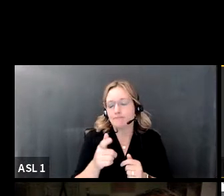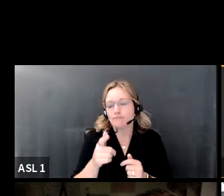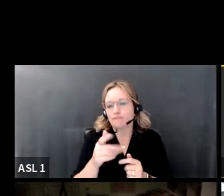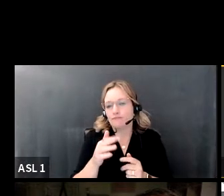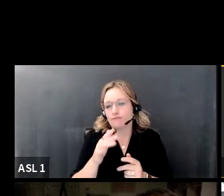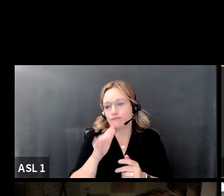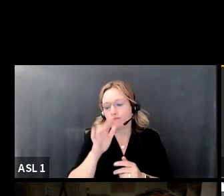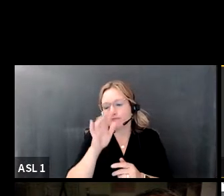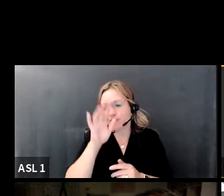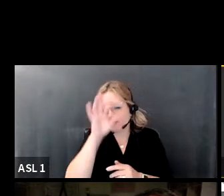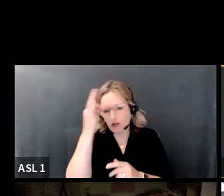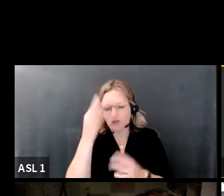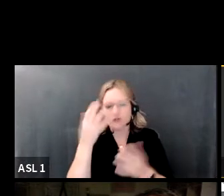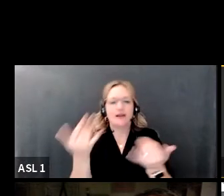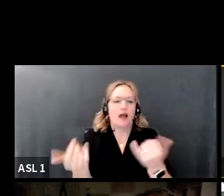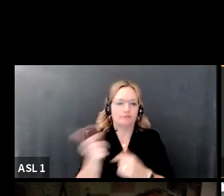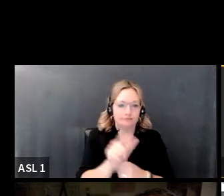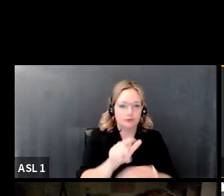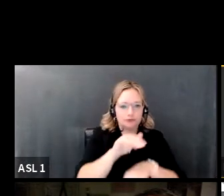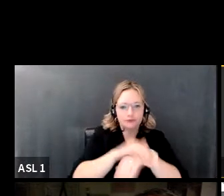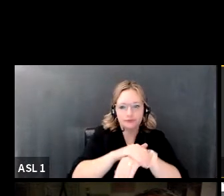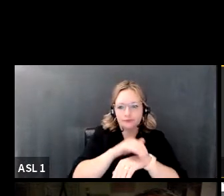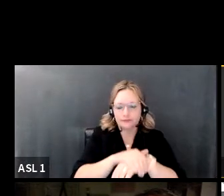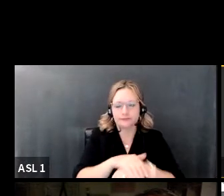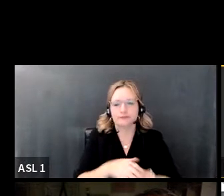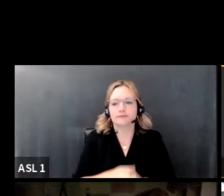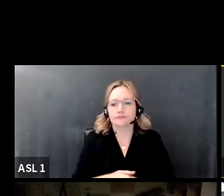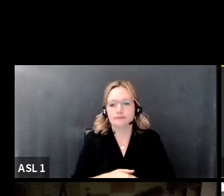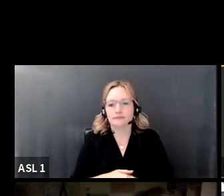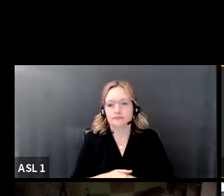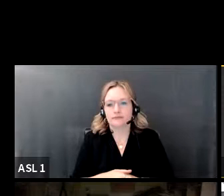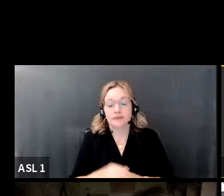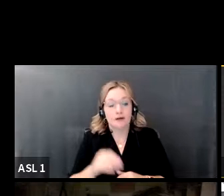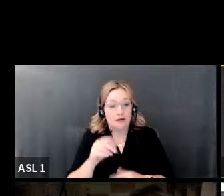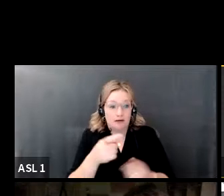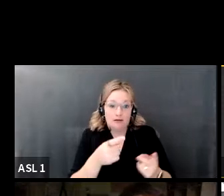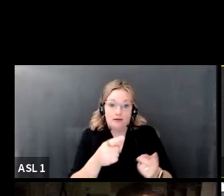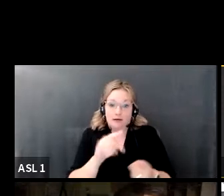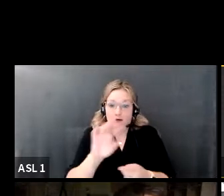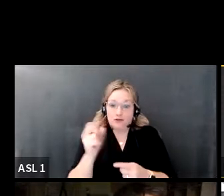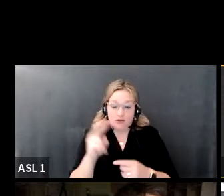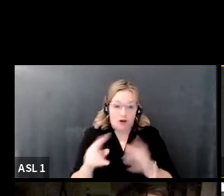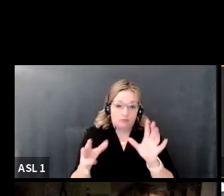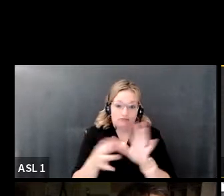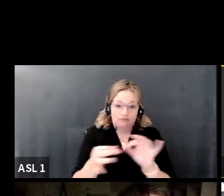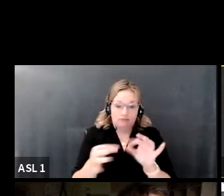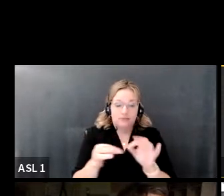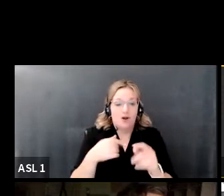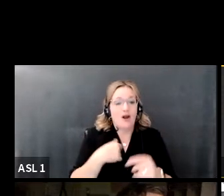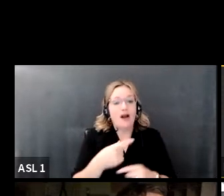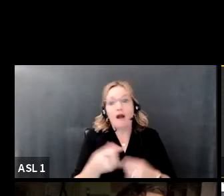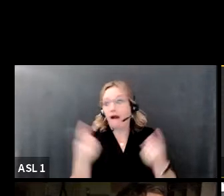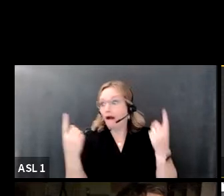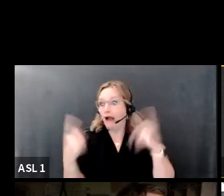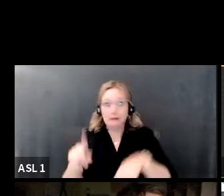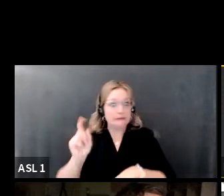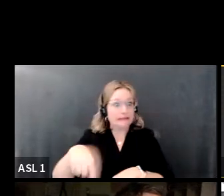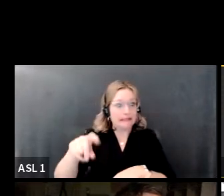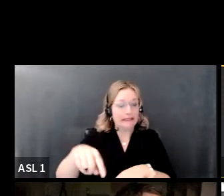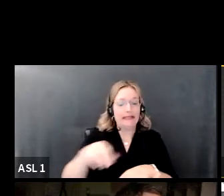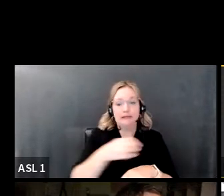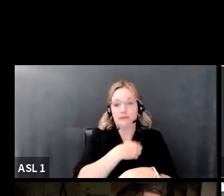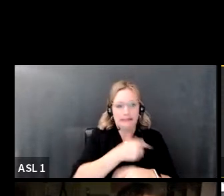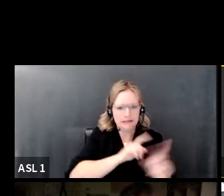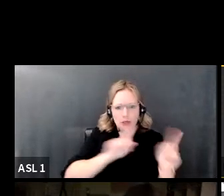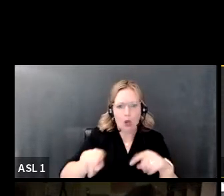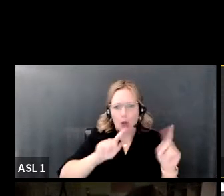as sean mentioned this report found that we currently send police to do a lot of things they are not the best trained or the best prepared to do and